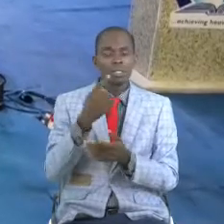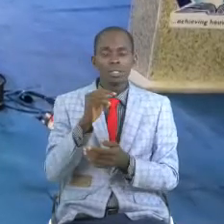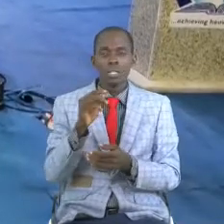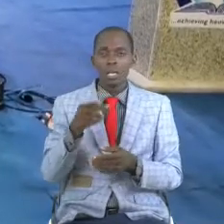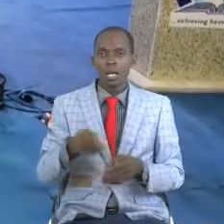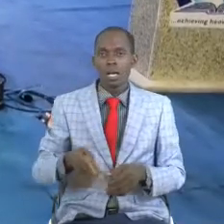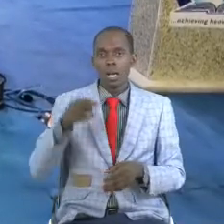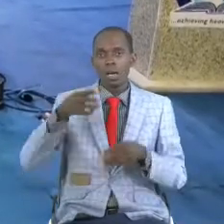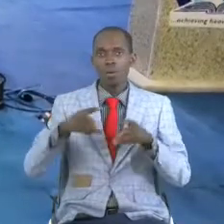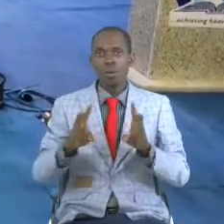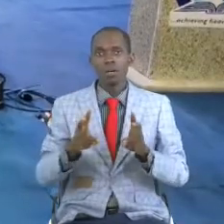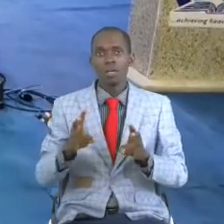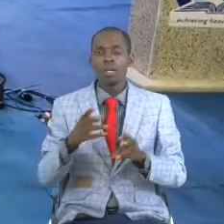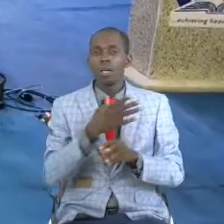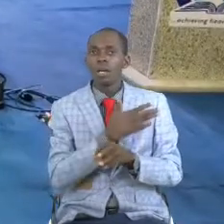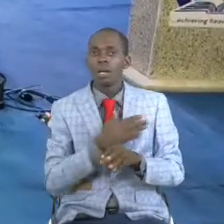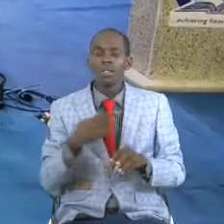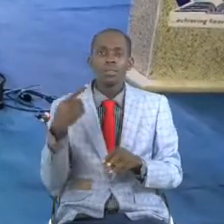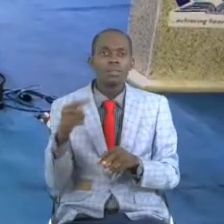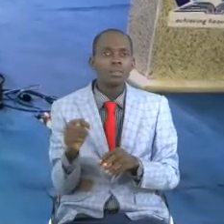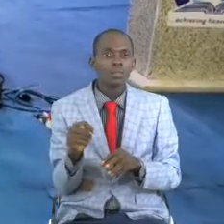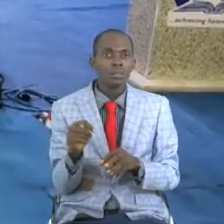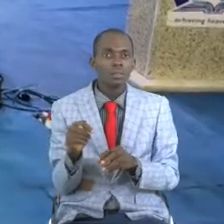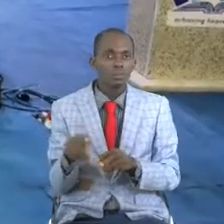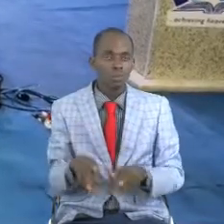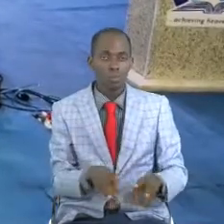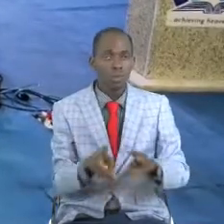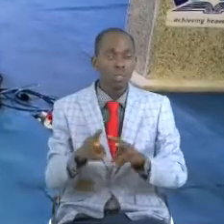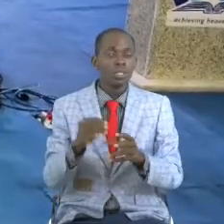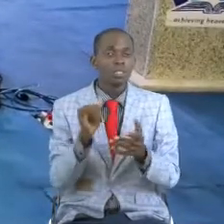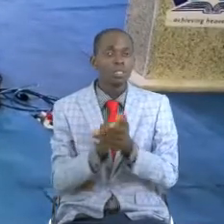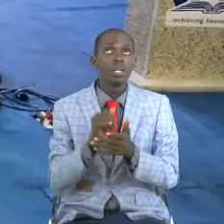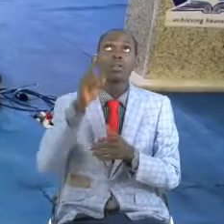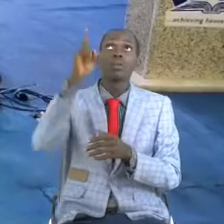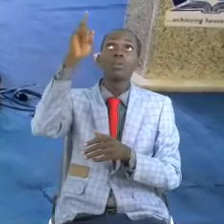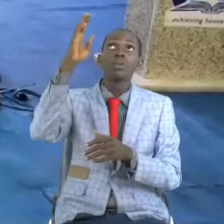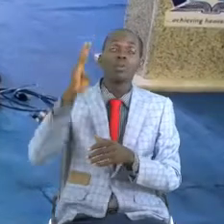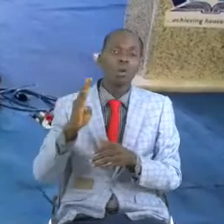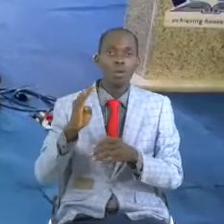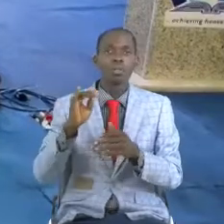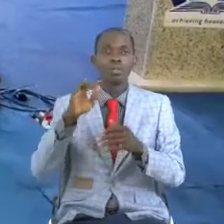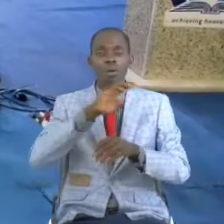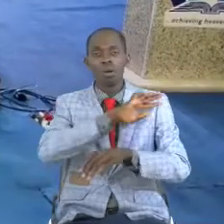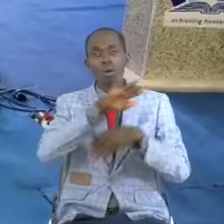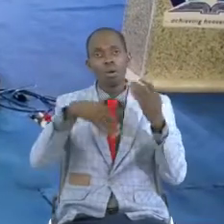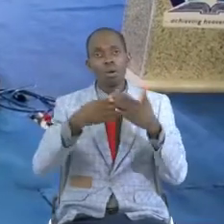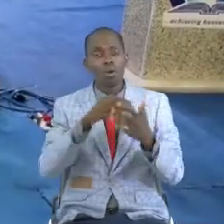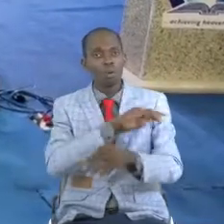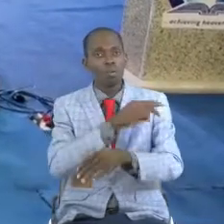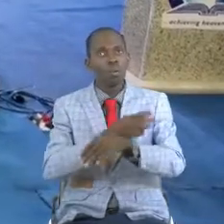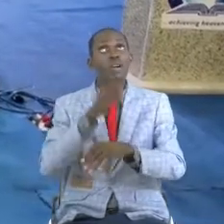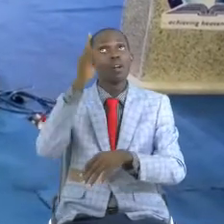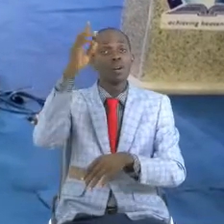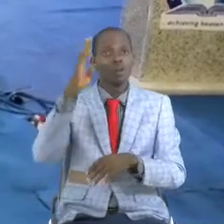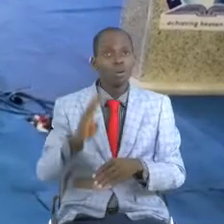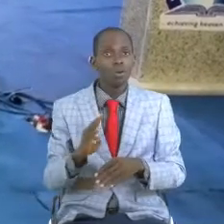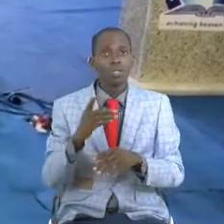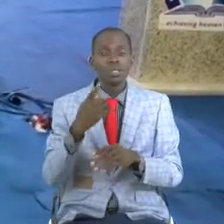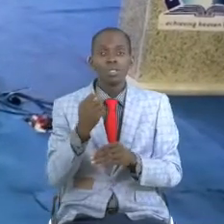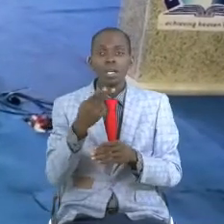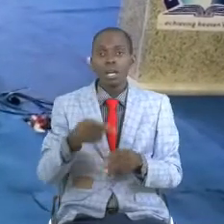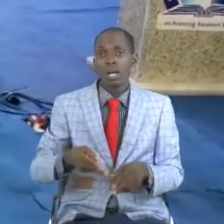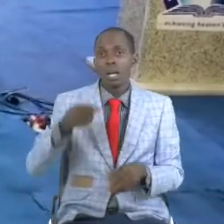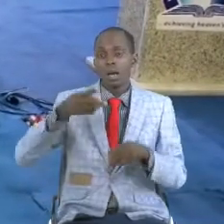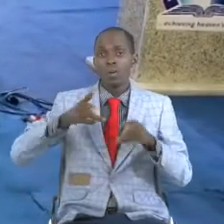and the path that the Almighty God, the Holy God of the holy heaven, the highway that he